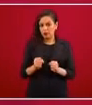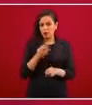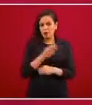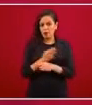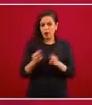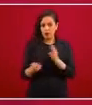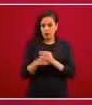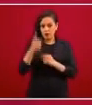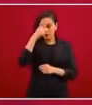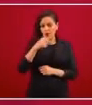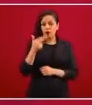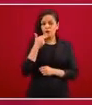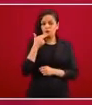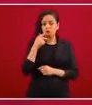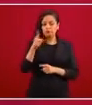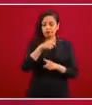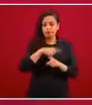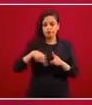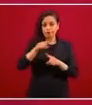And regarding who